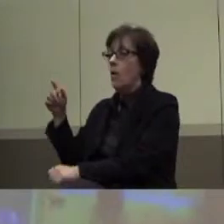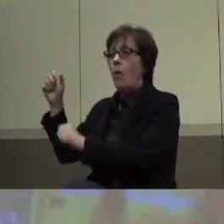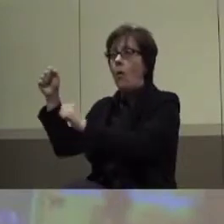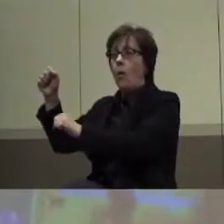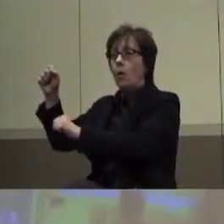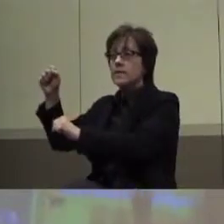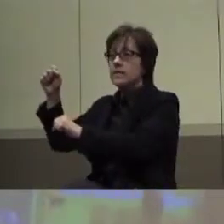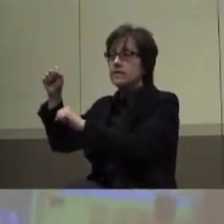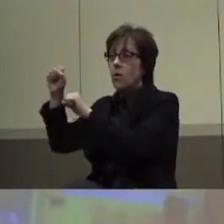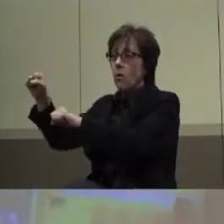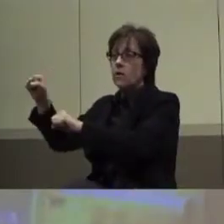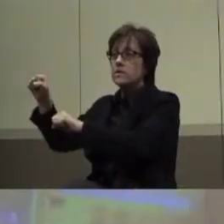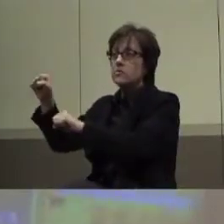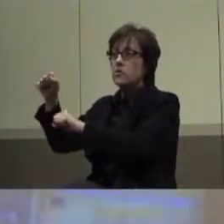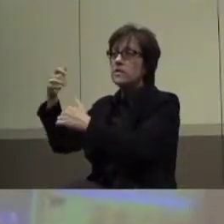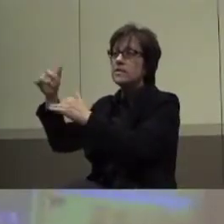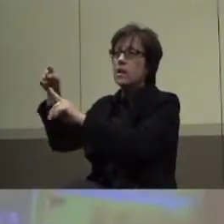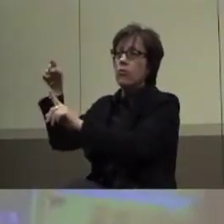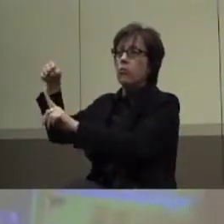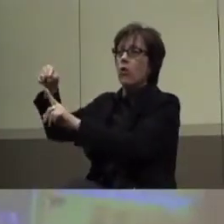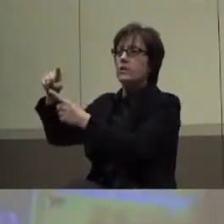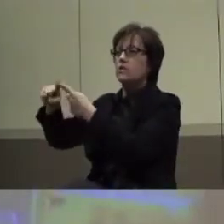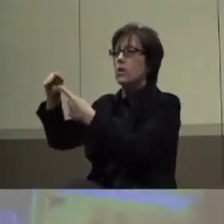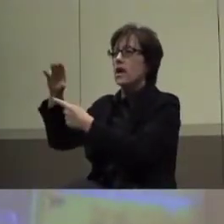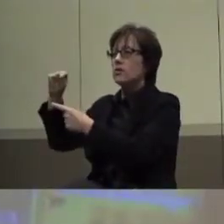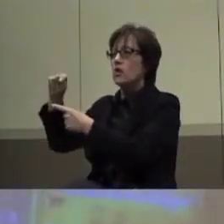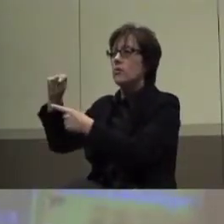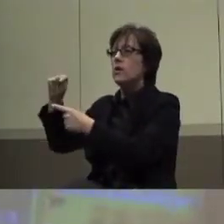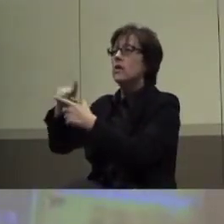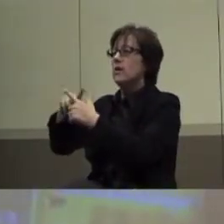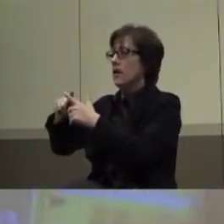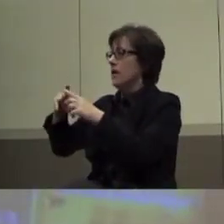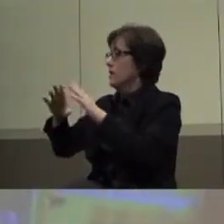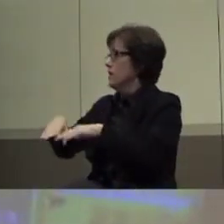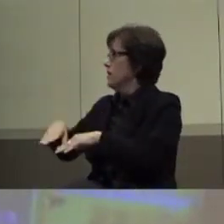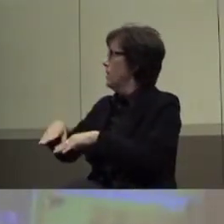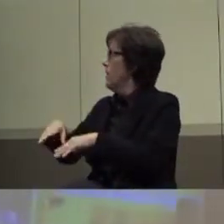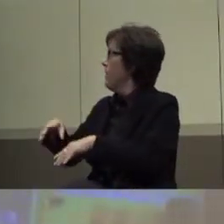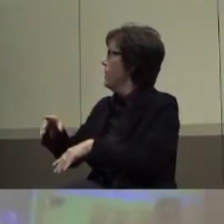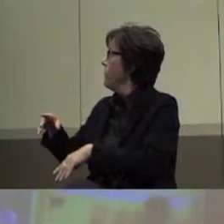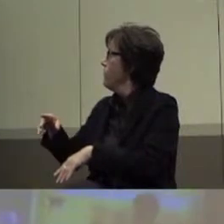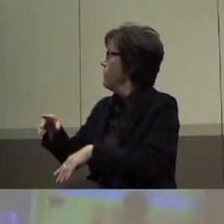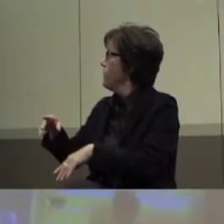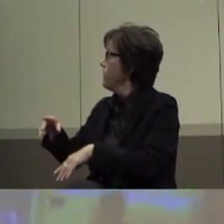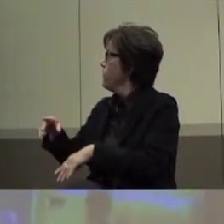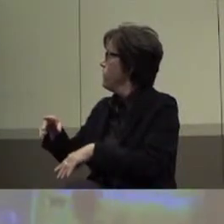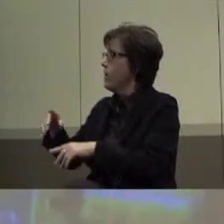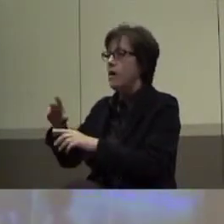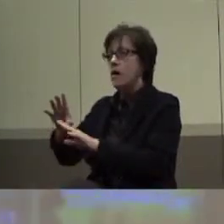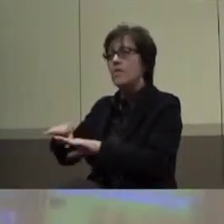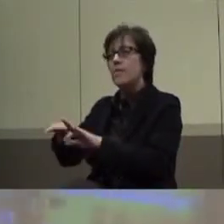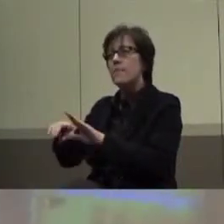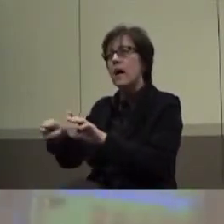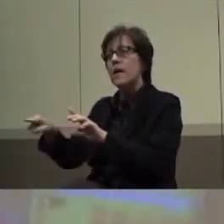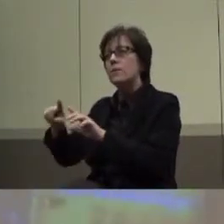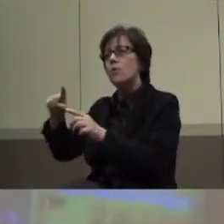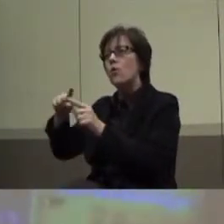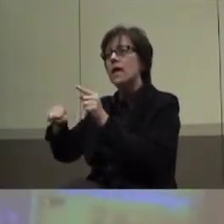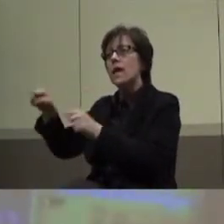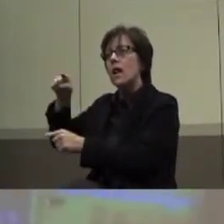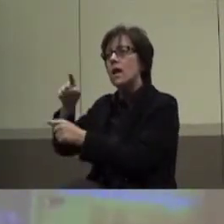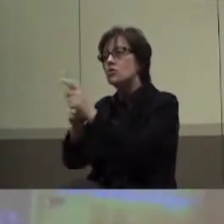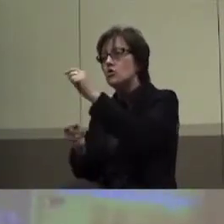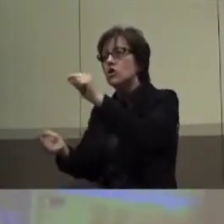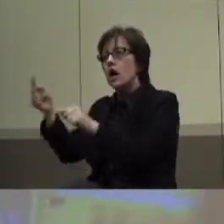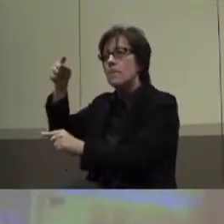Good. Okay. October 6th. Yes, Tony. You know how I got my bike? Well, right now